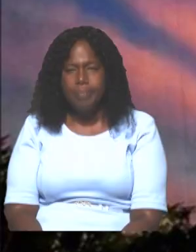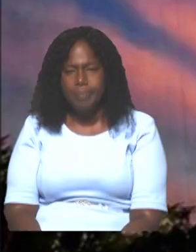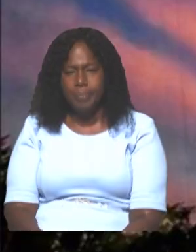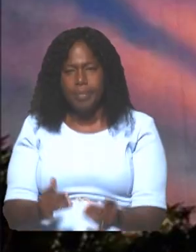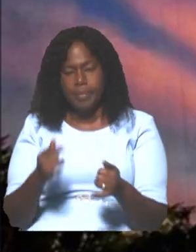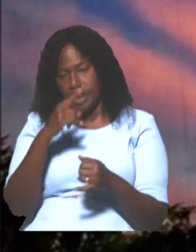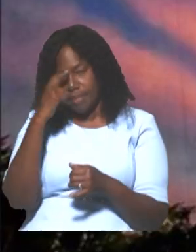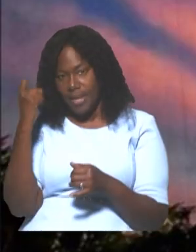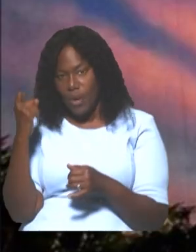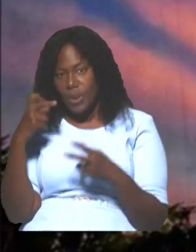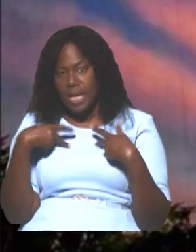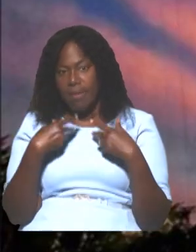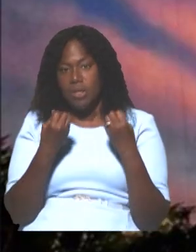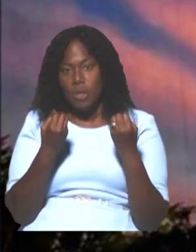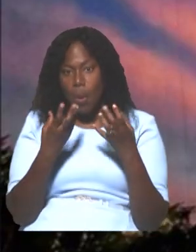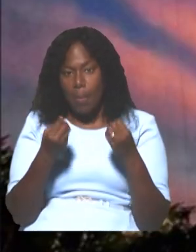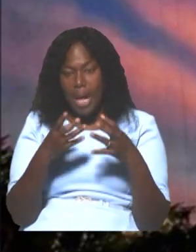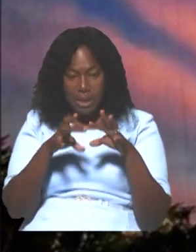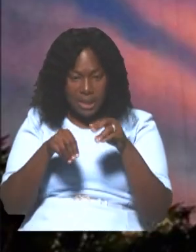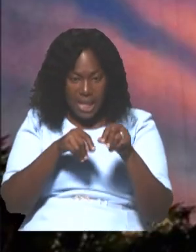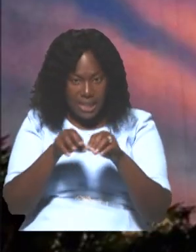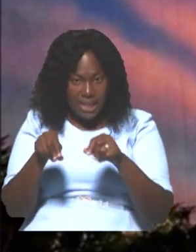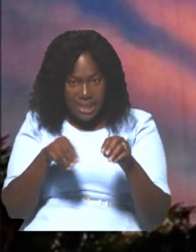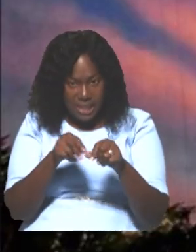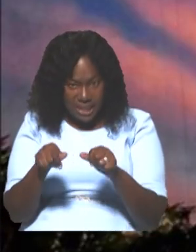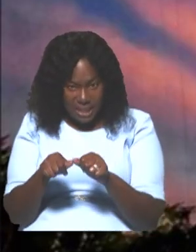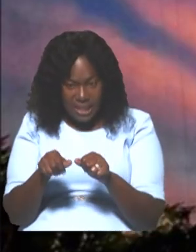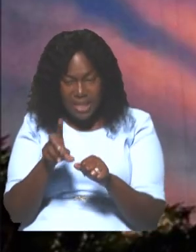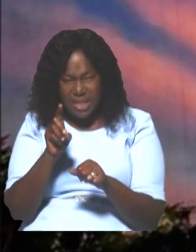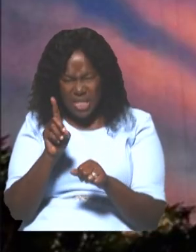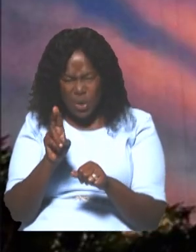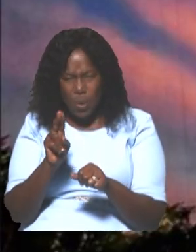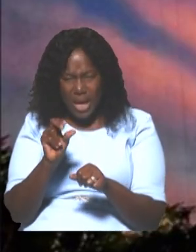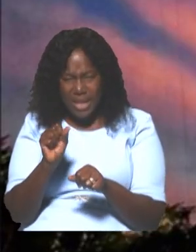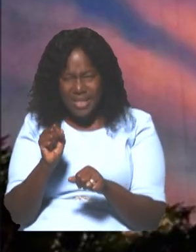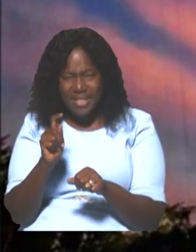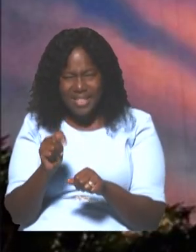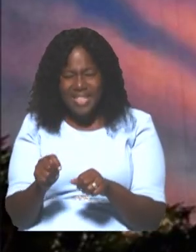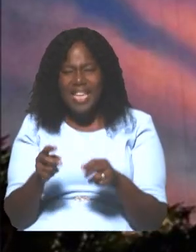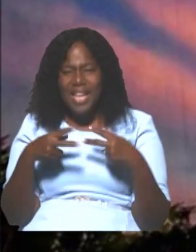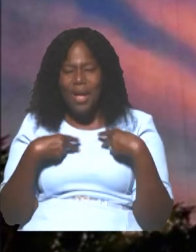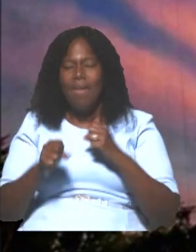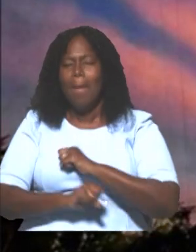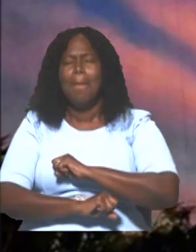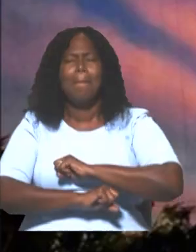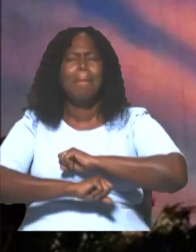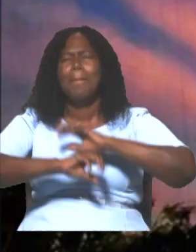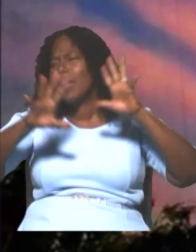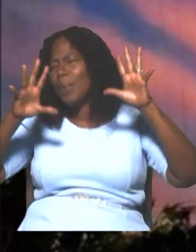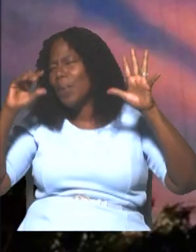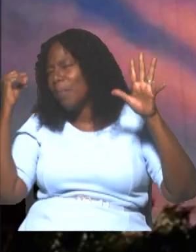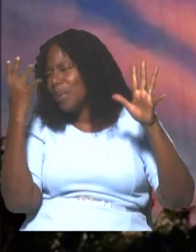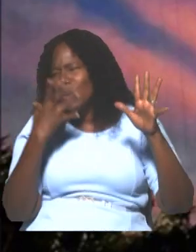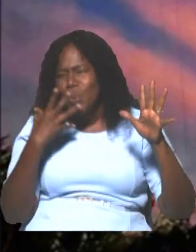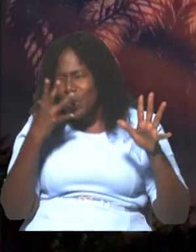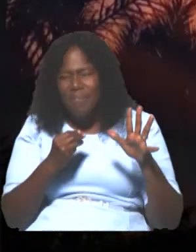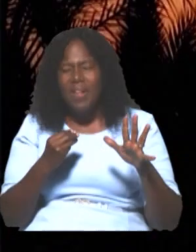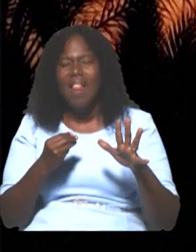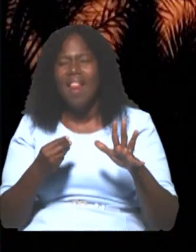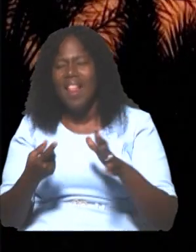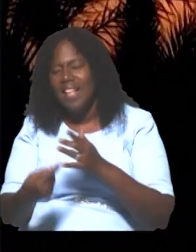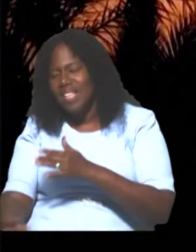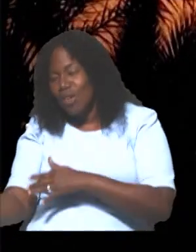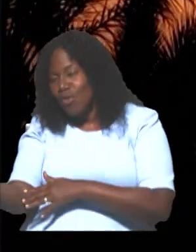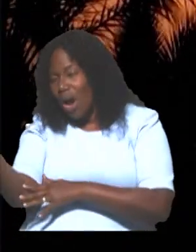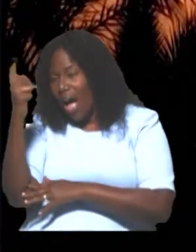in the atmosphere, both sunrise and sunset could appear more dramatic and colorful, looking something like this. So look out